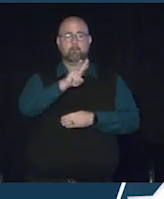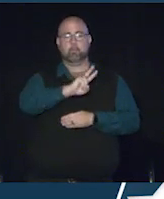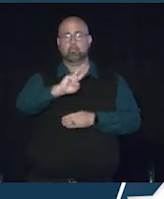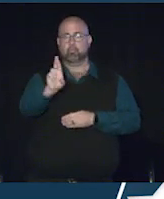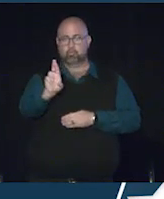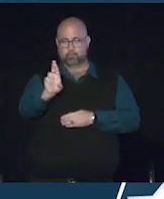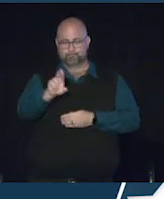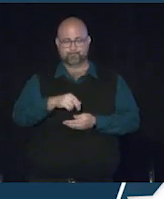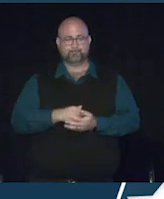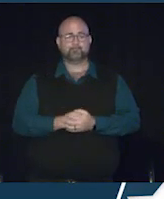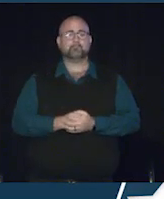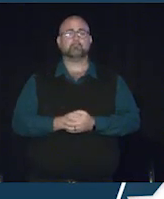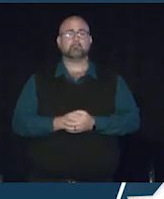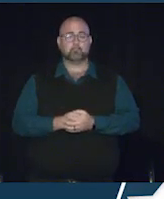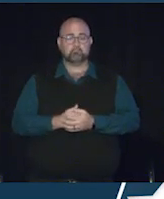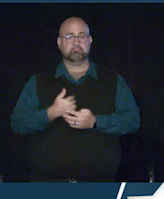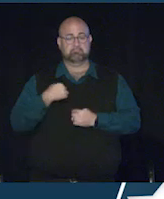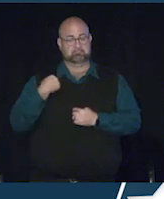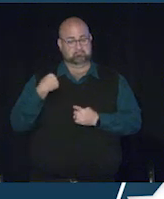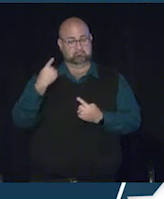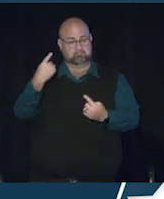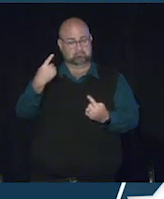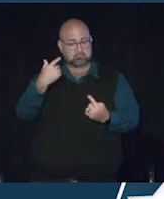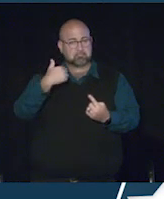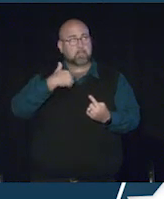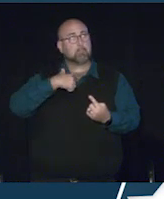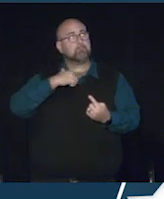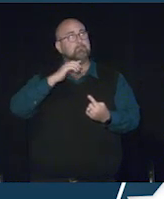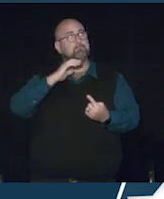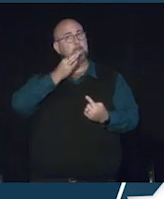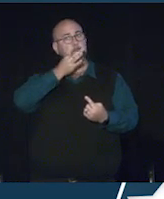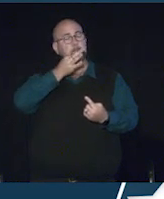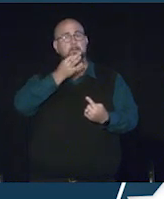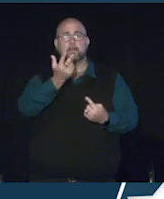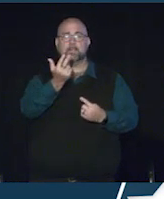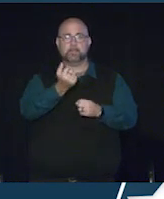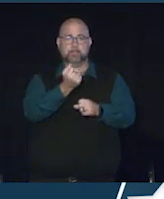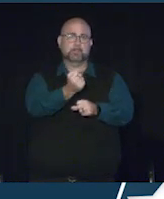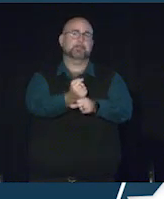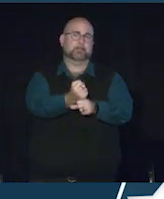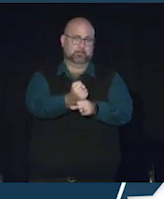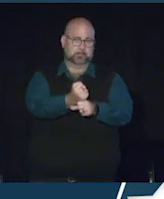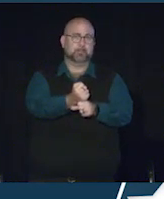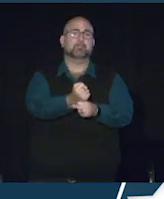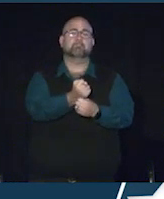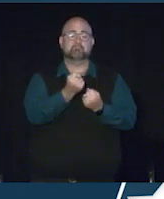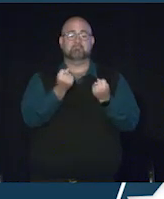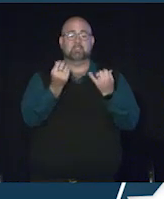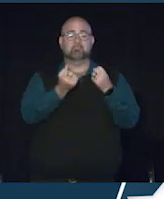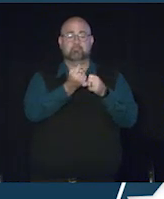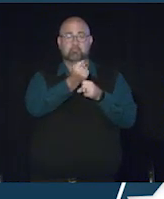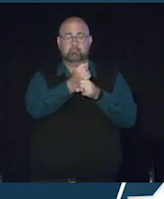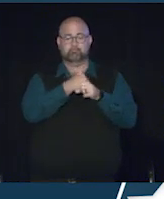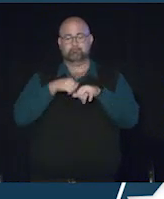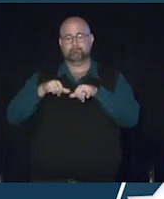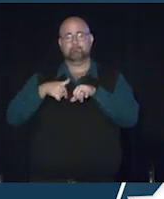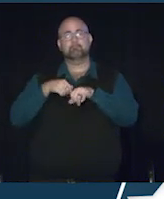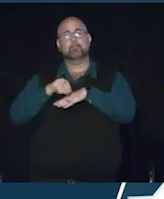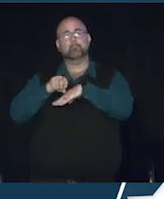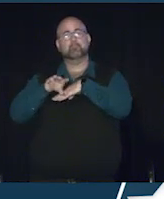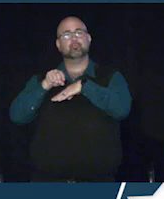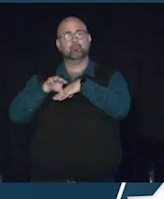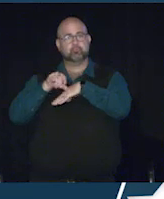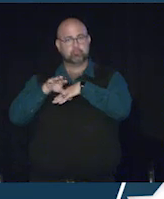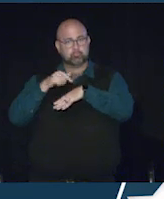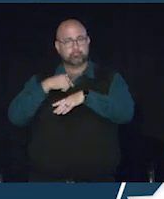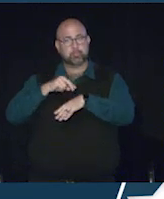Rehabilitation, or VR. I've been with the agency going on 13 years now, many of those years spent as a VR counselor up